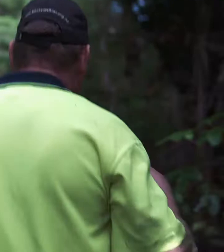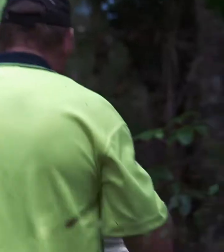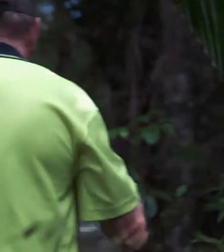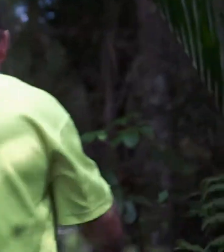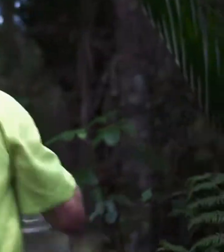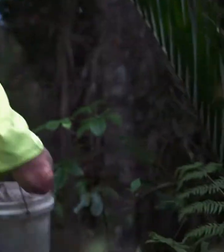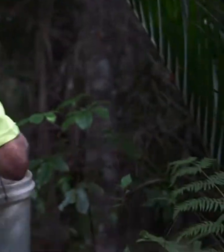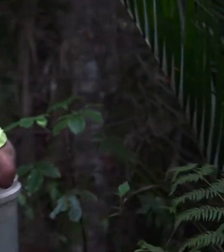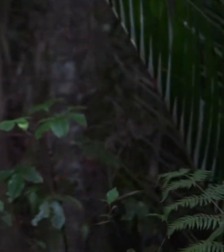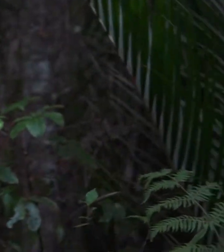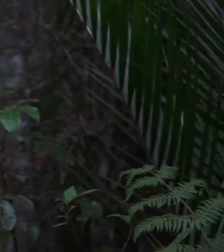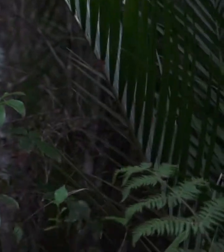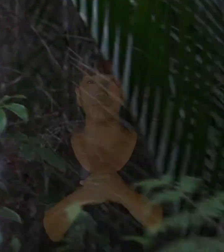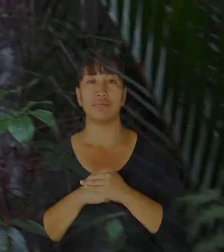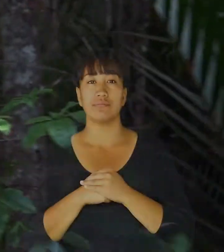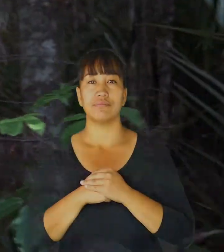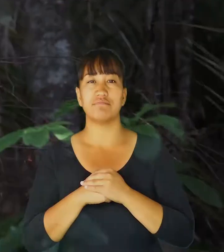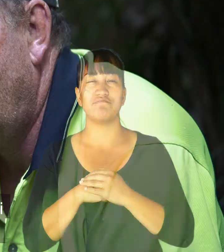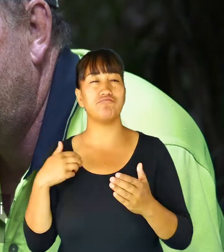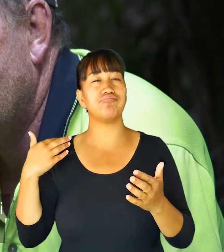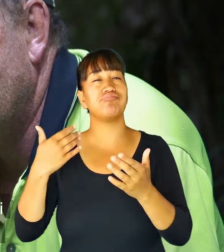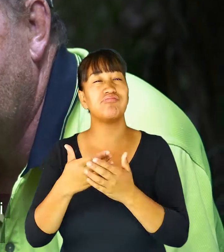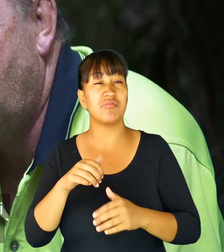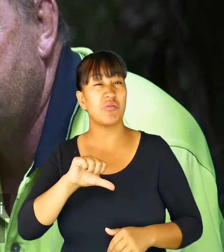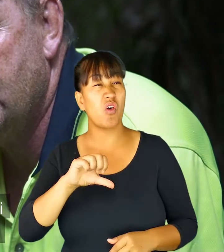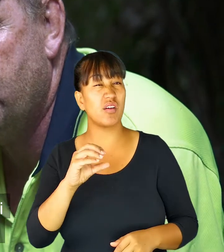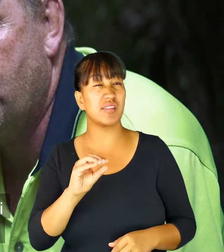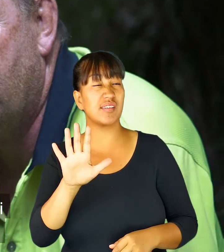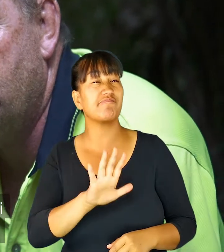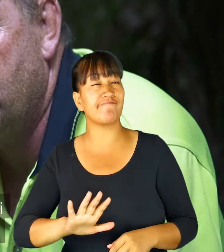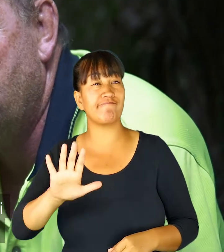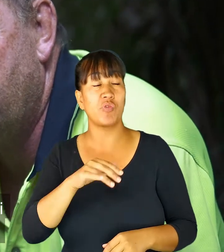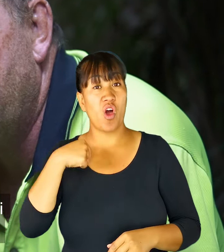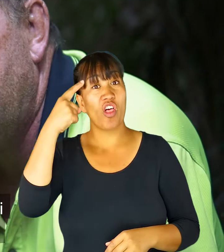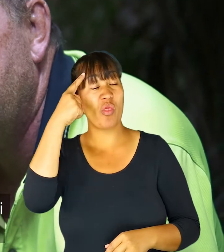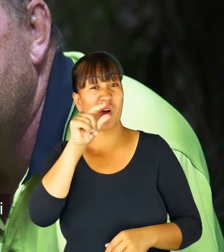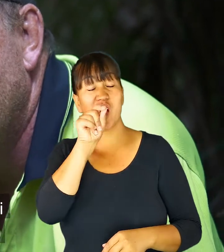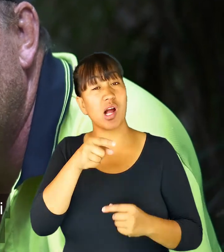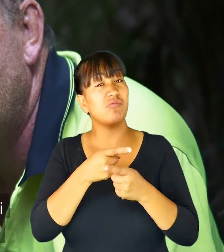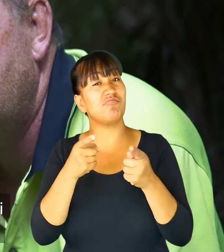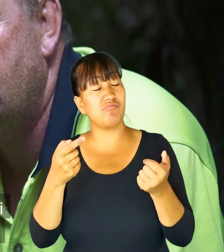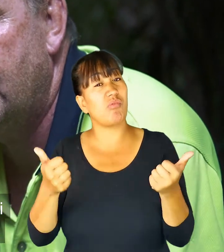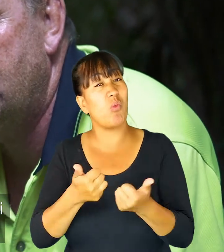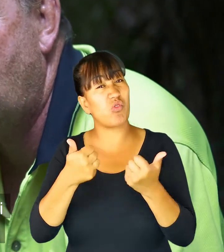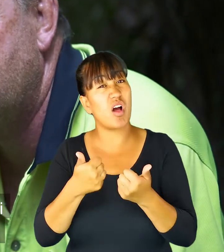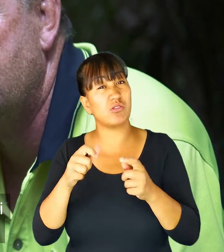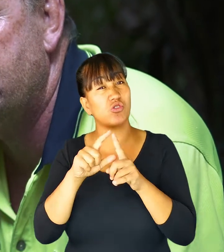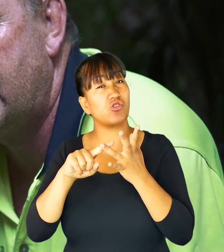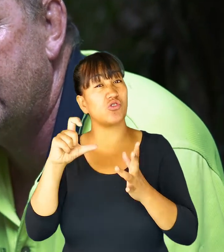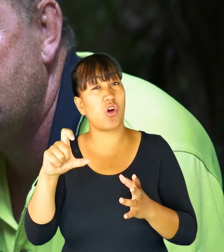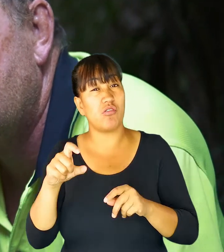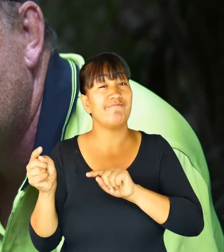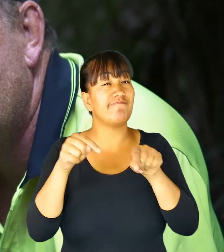Oh yeah, I reckon it is. That's why I stick with, because up until the 90s we thought kiwi were doing okay, and then Doc did